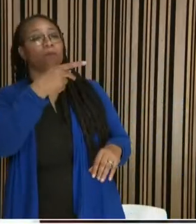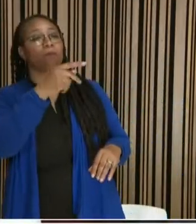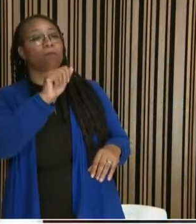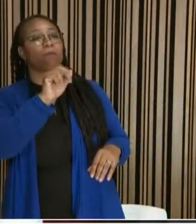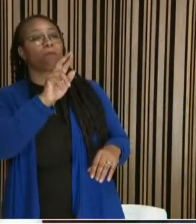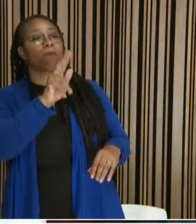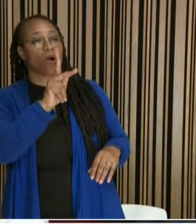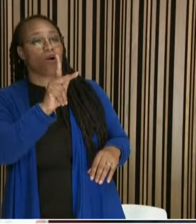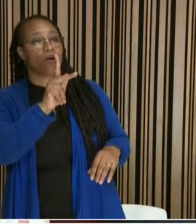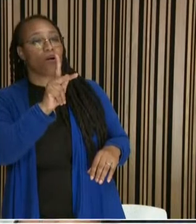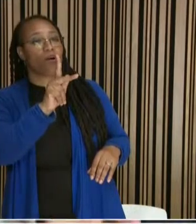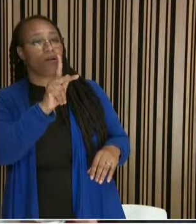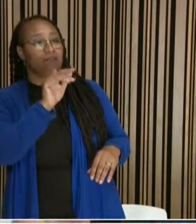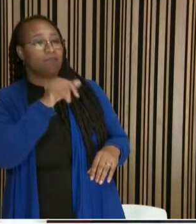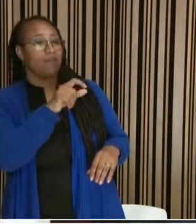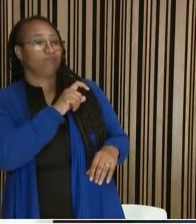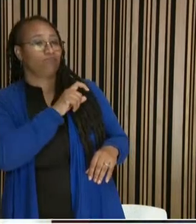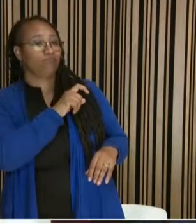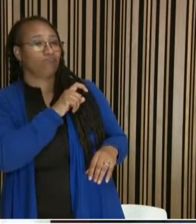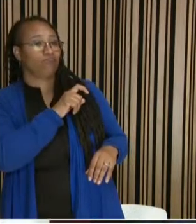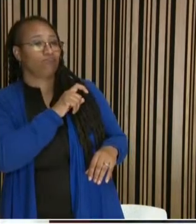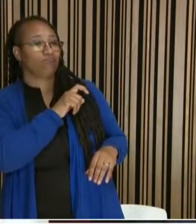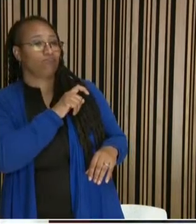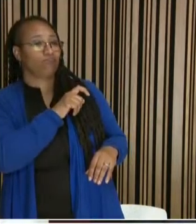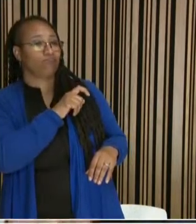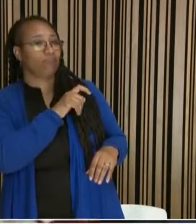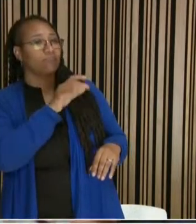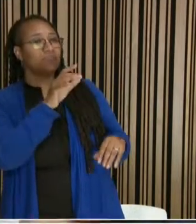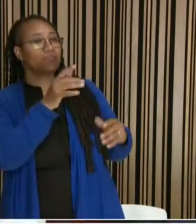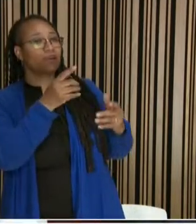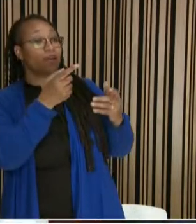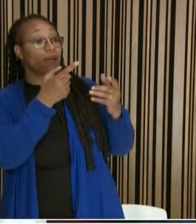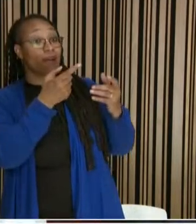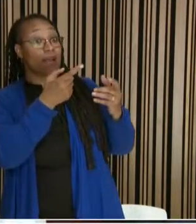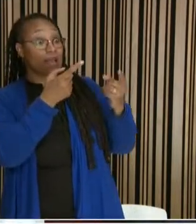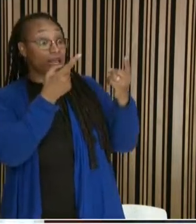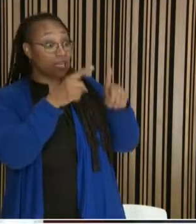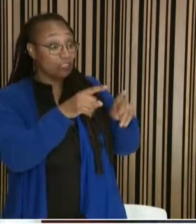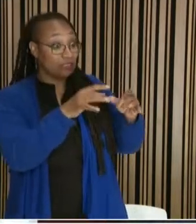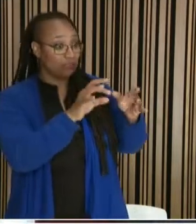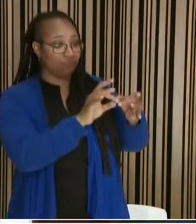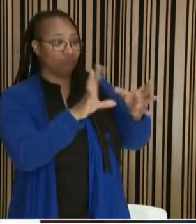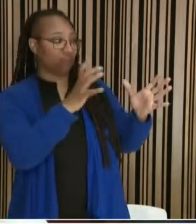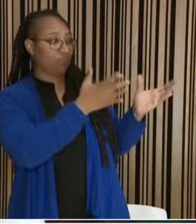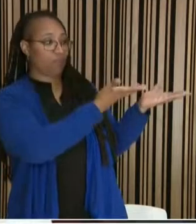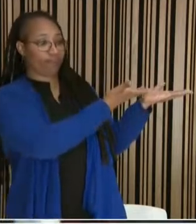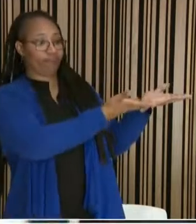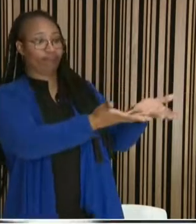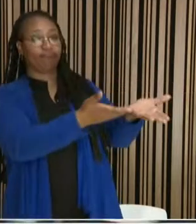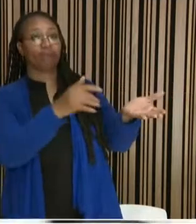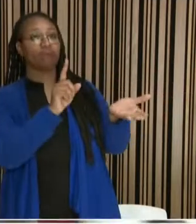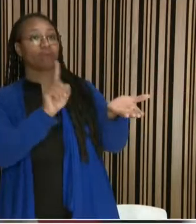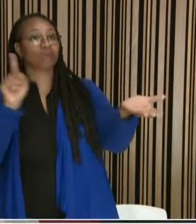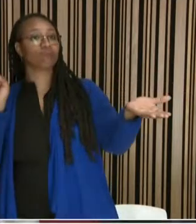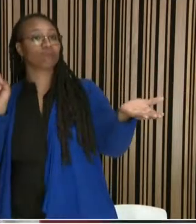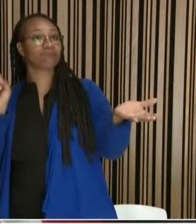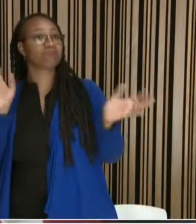treated for some injuries and released or something, but I'm not sure what his duty status is. Thank you.